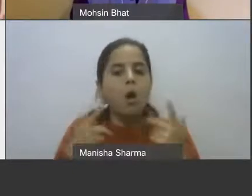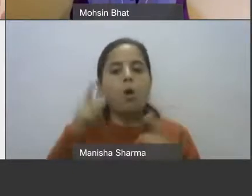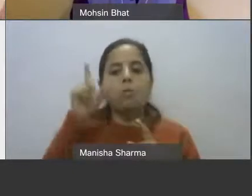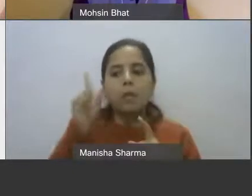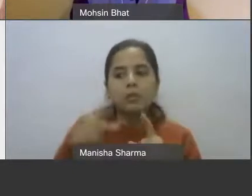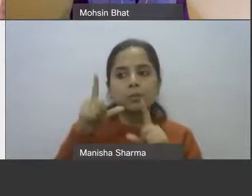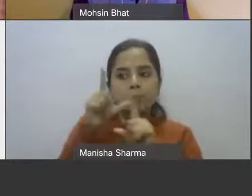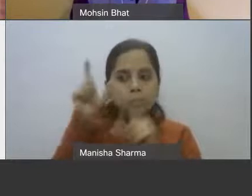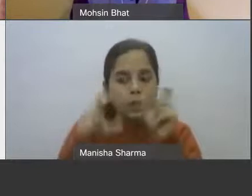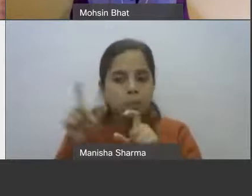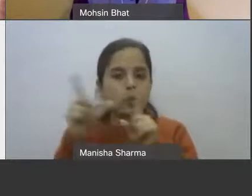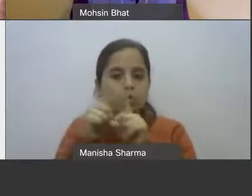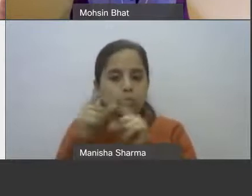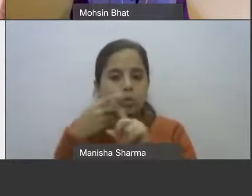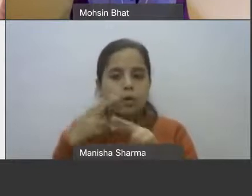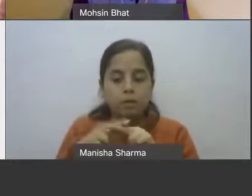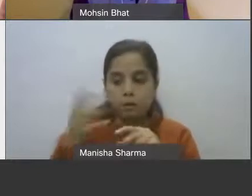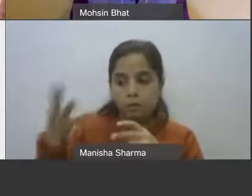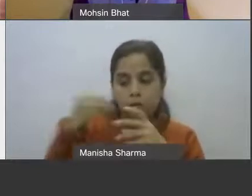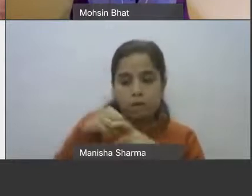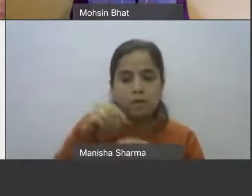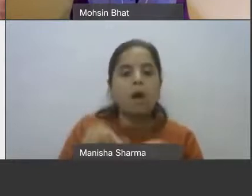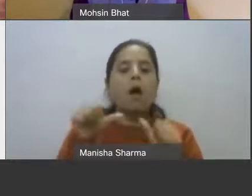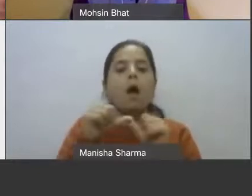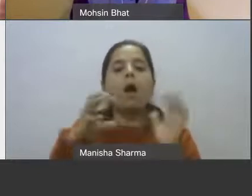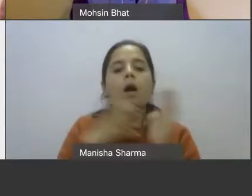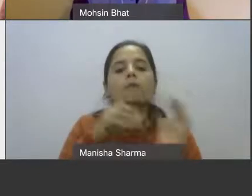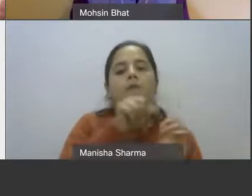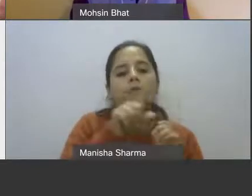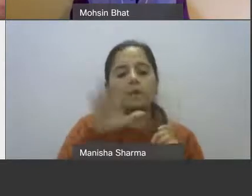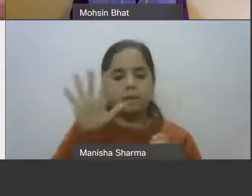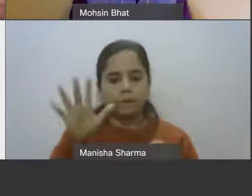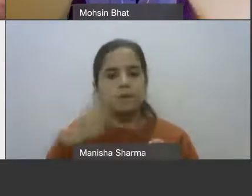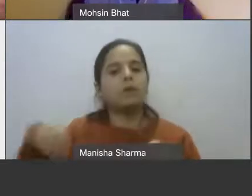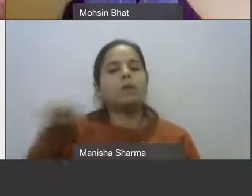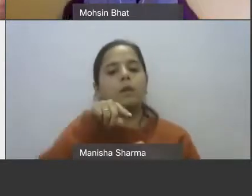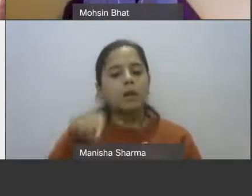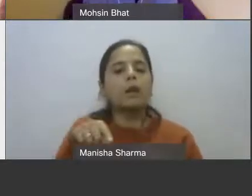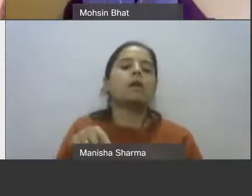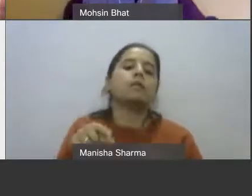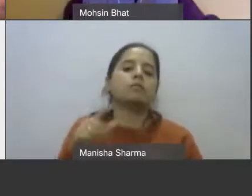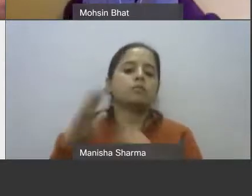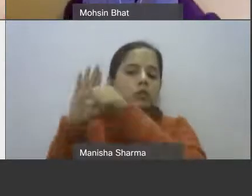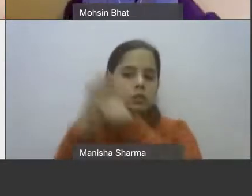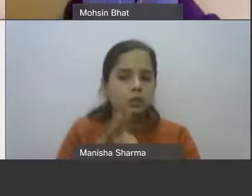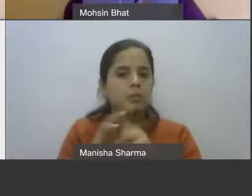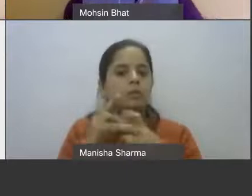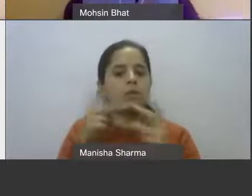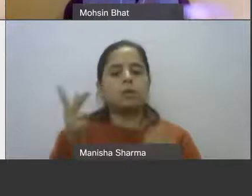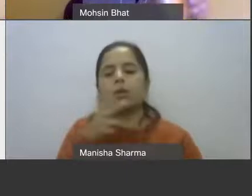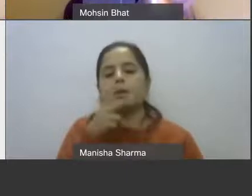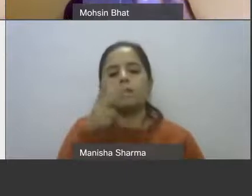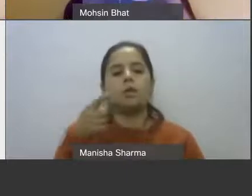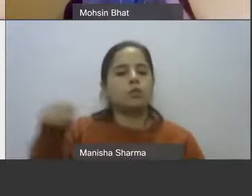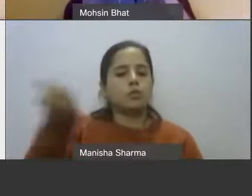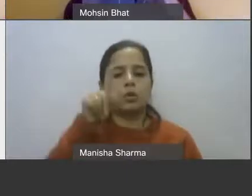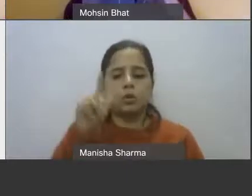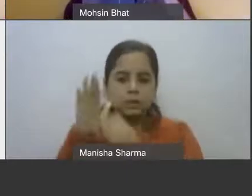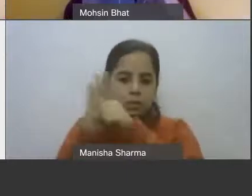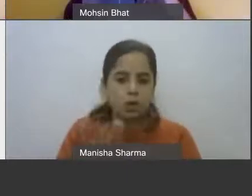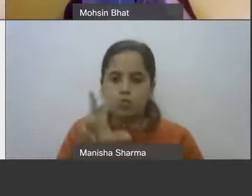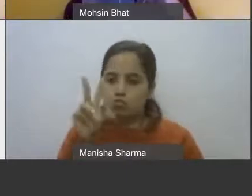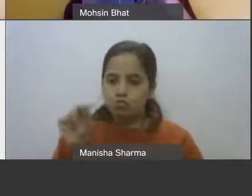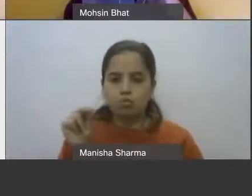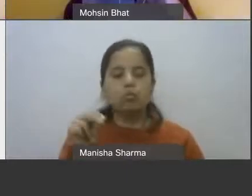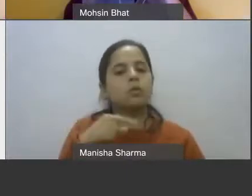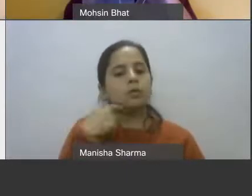treated if they are covered under Article 15, which is the right against discrimination. That right which says that you should not be discriminated